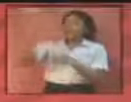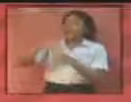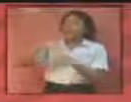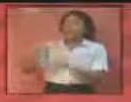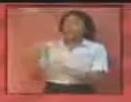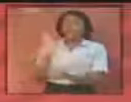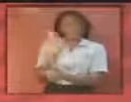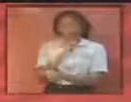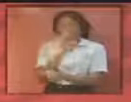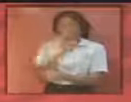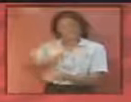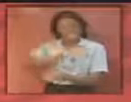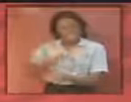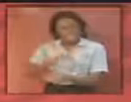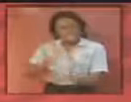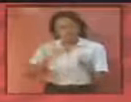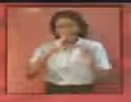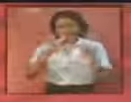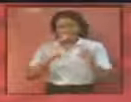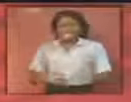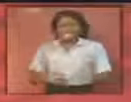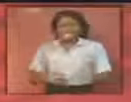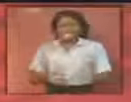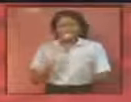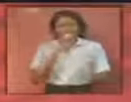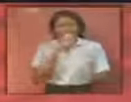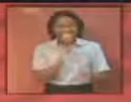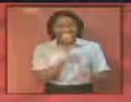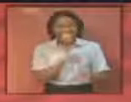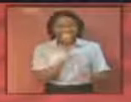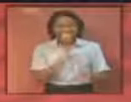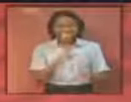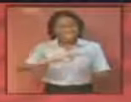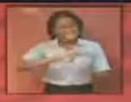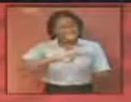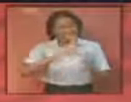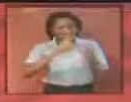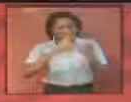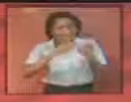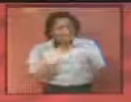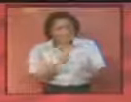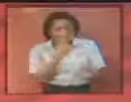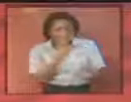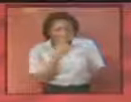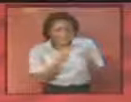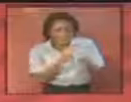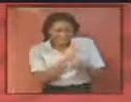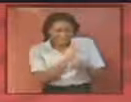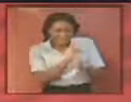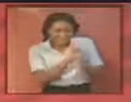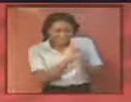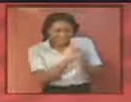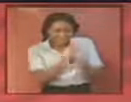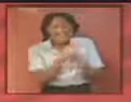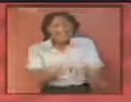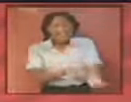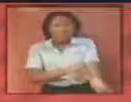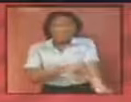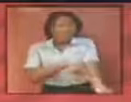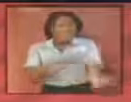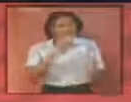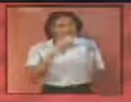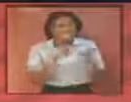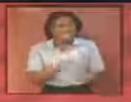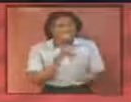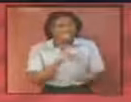not. It is whole genome sequencing is a much more complex and time-consuming procedure that